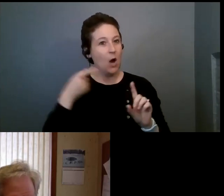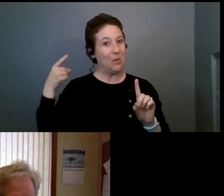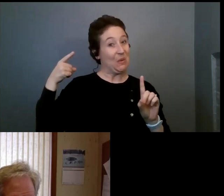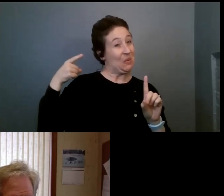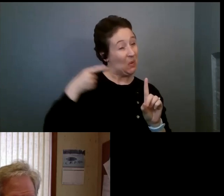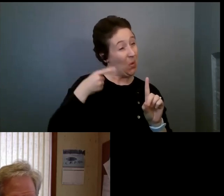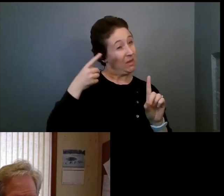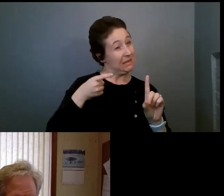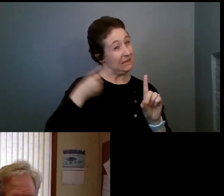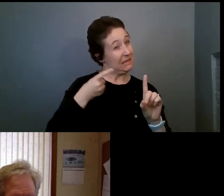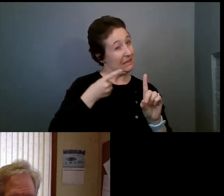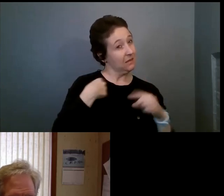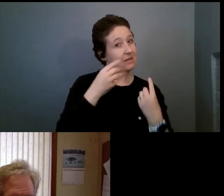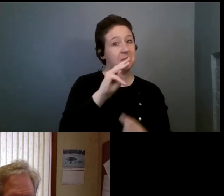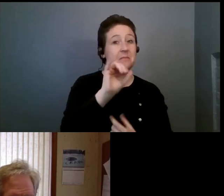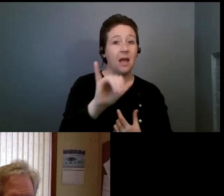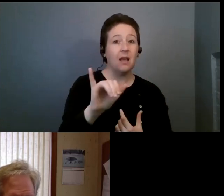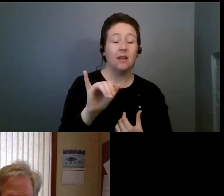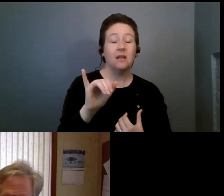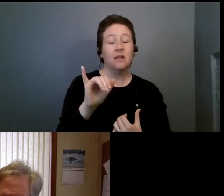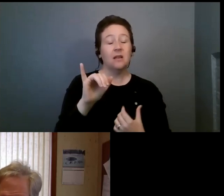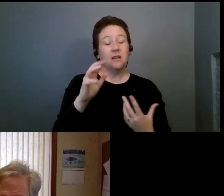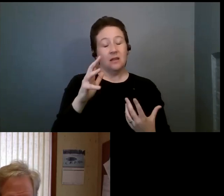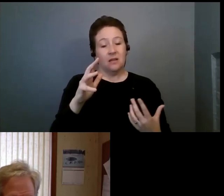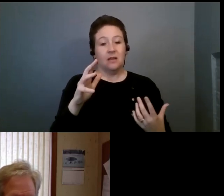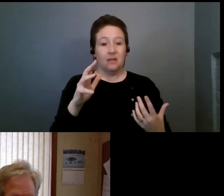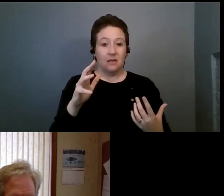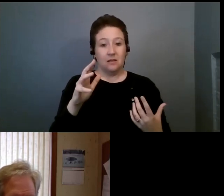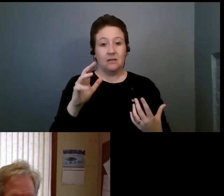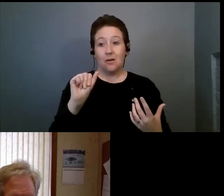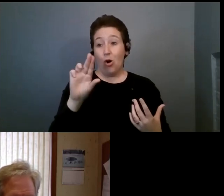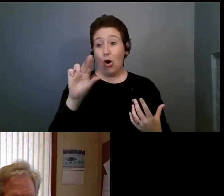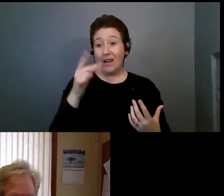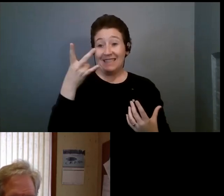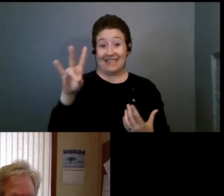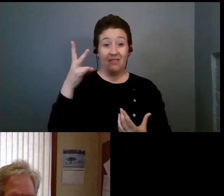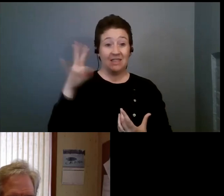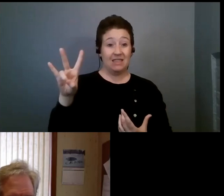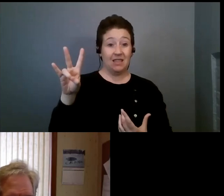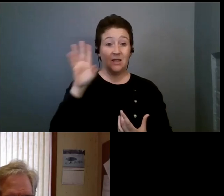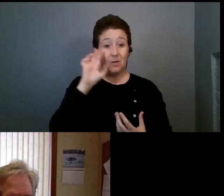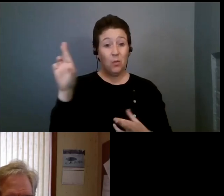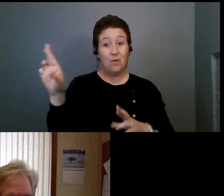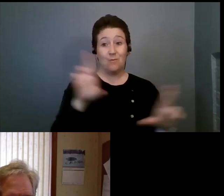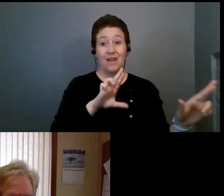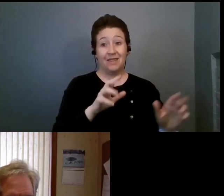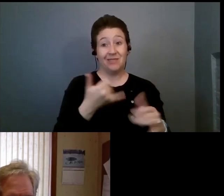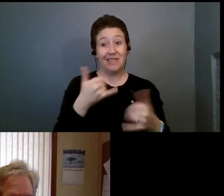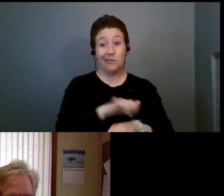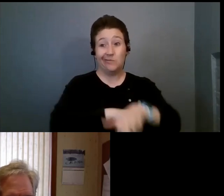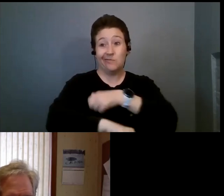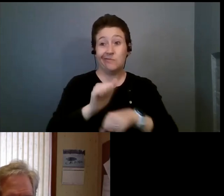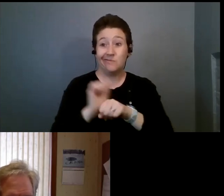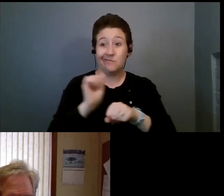working toward since May, and August 17th, we'll be ready to go.